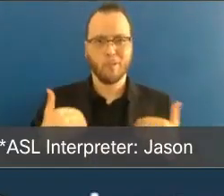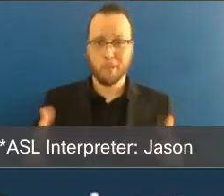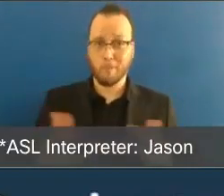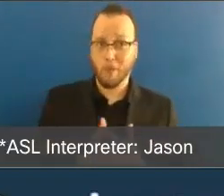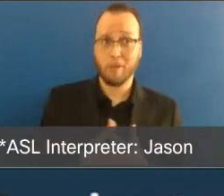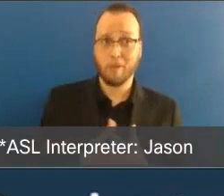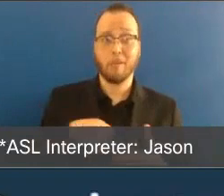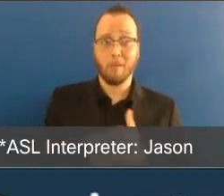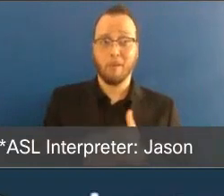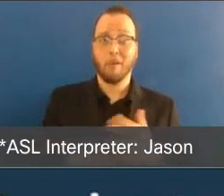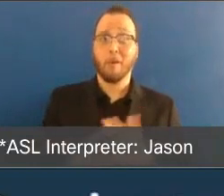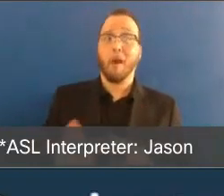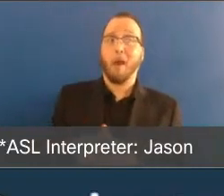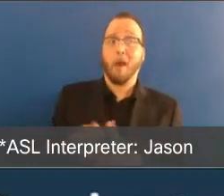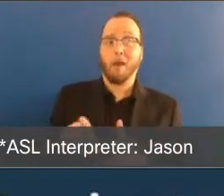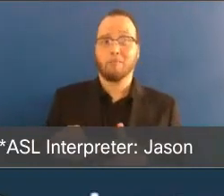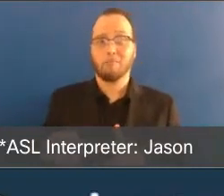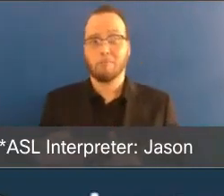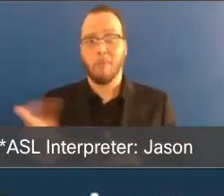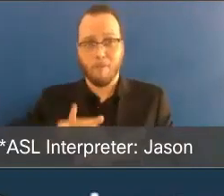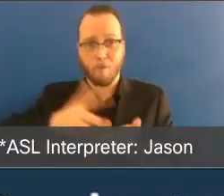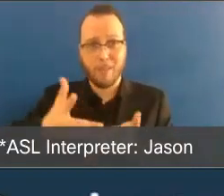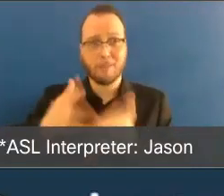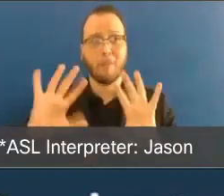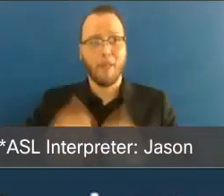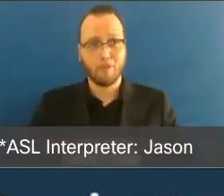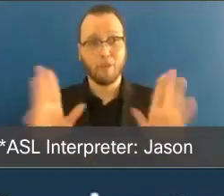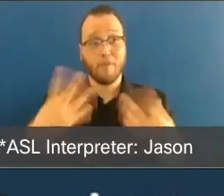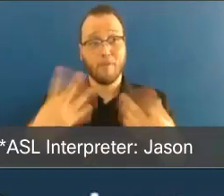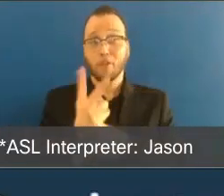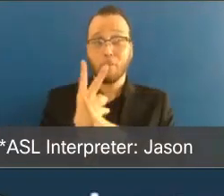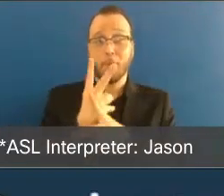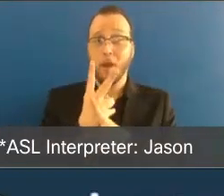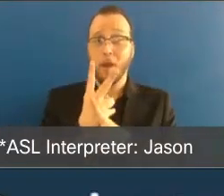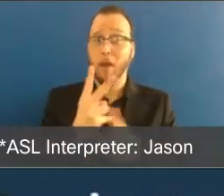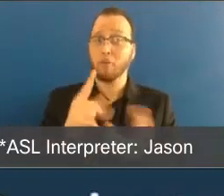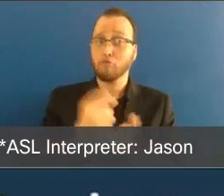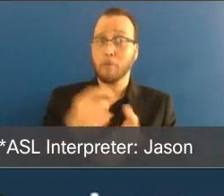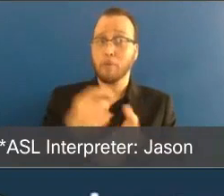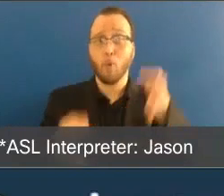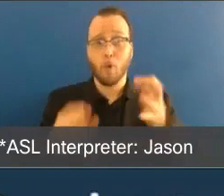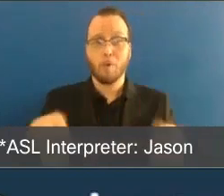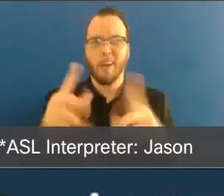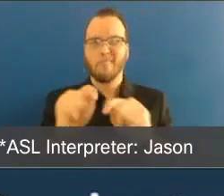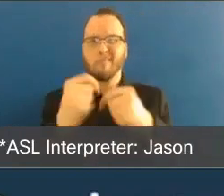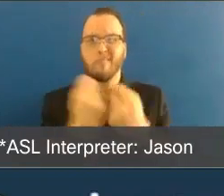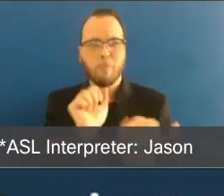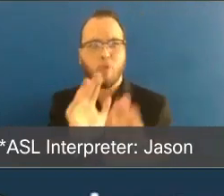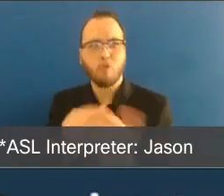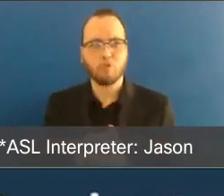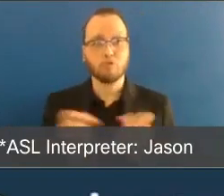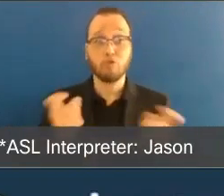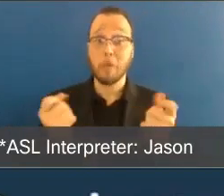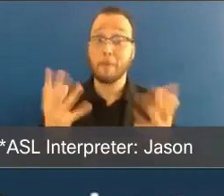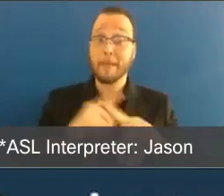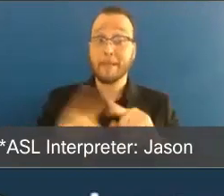populations. She has supervised multiple treatment courts which provide a team approach. She has managed a variety of grants that have encouraged and grow